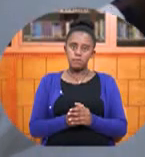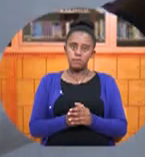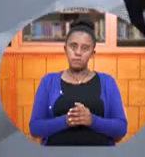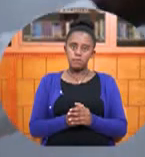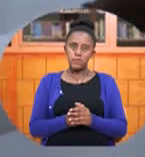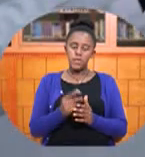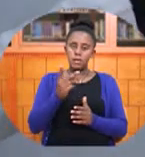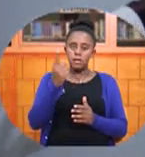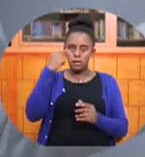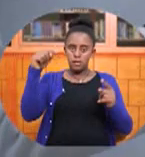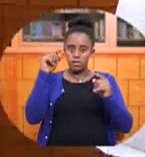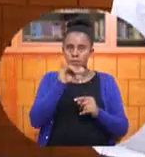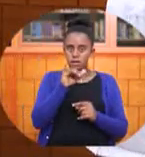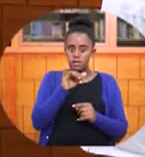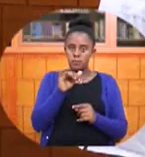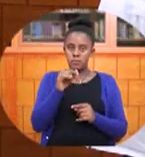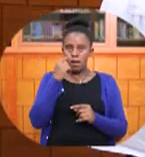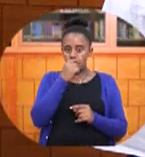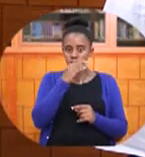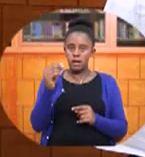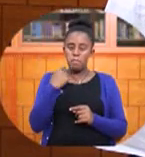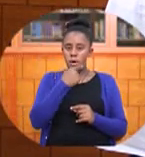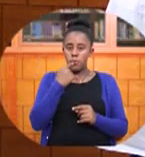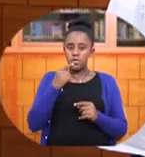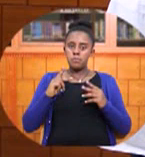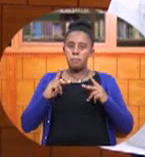a pair of simple eyes in the mouth party,